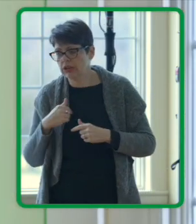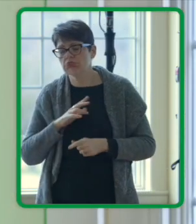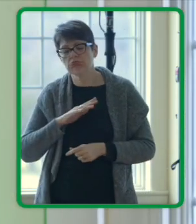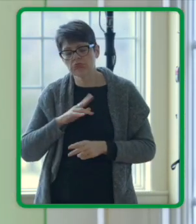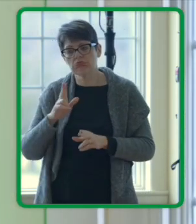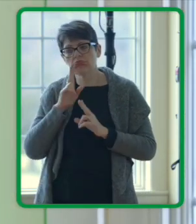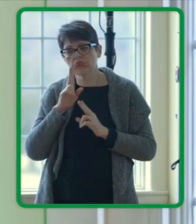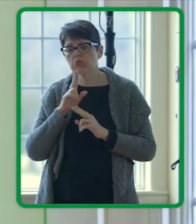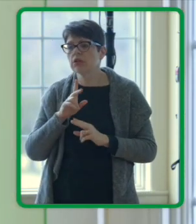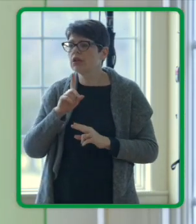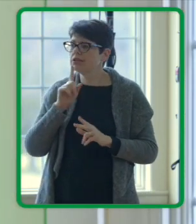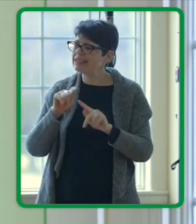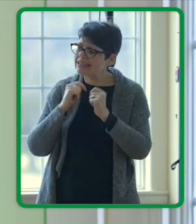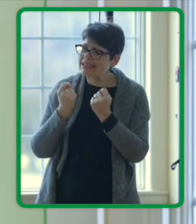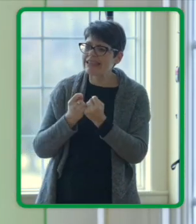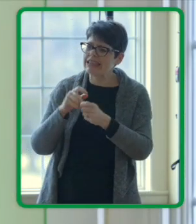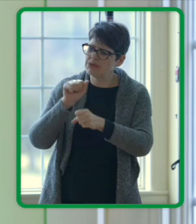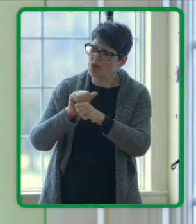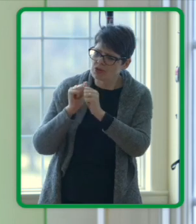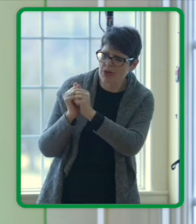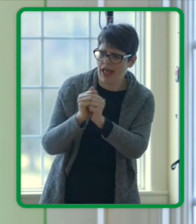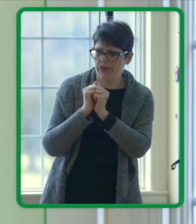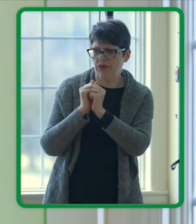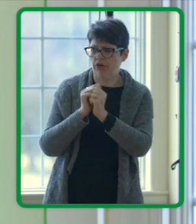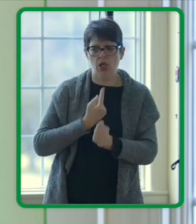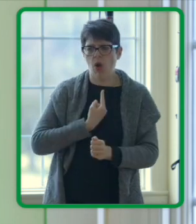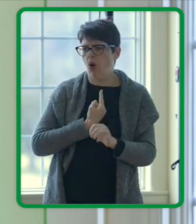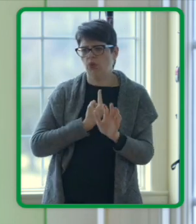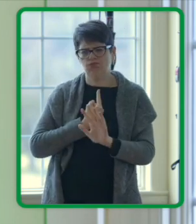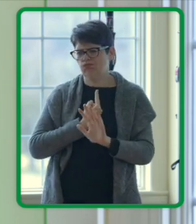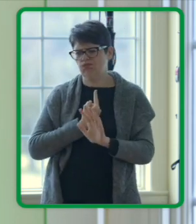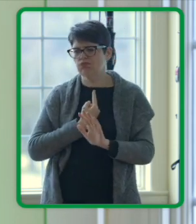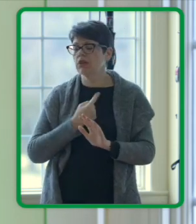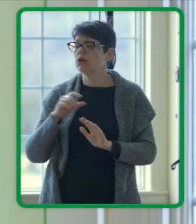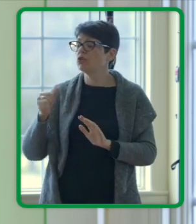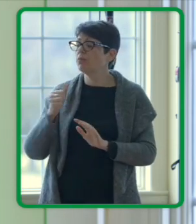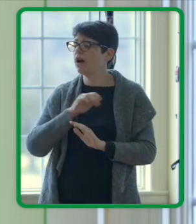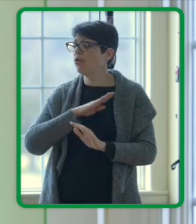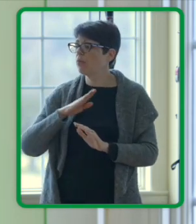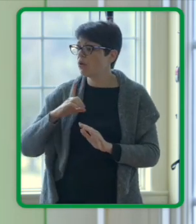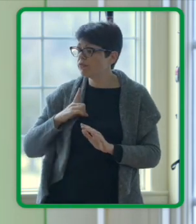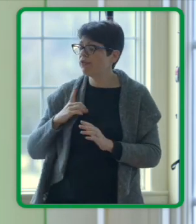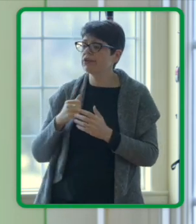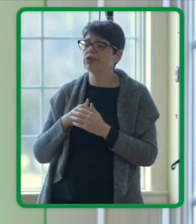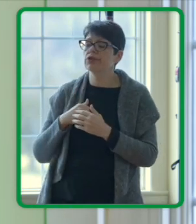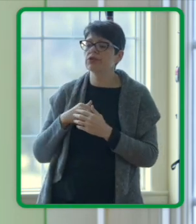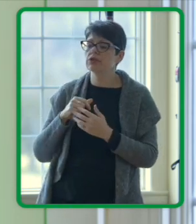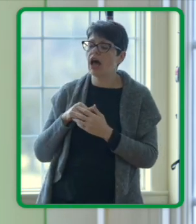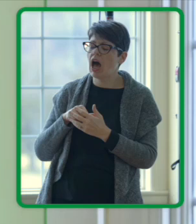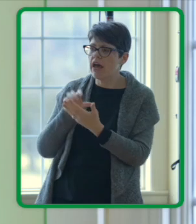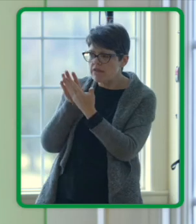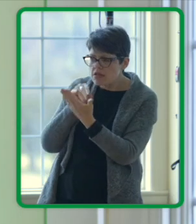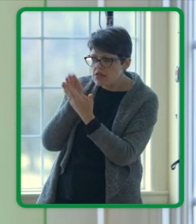It really is a team effort. To my fellow board of directors, I have learned so much